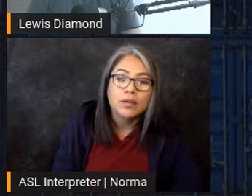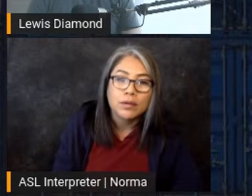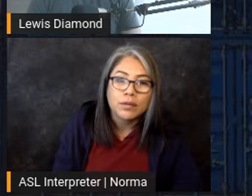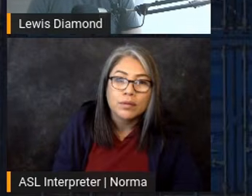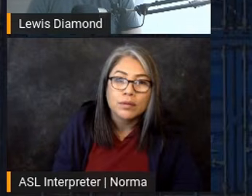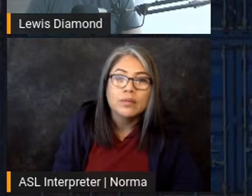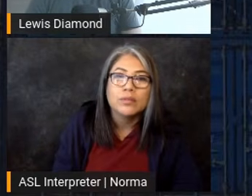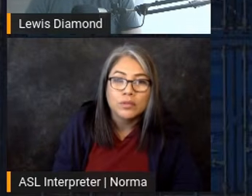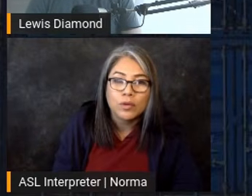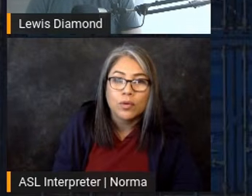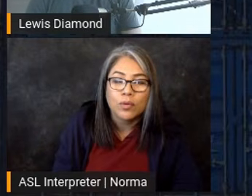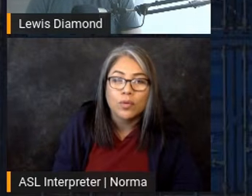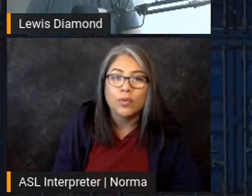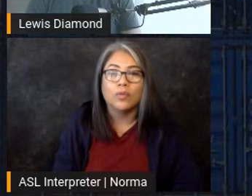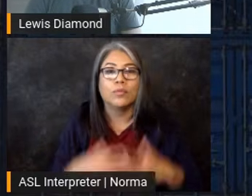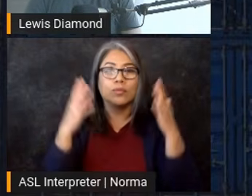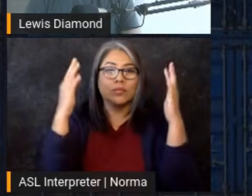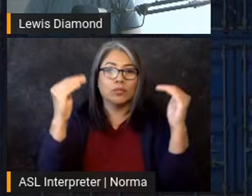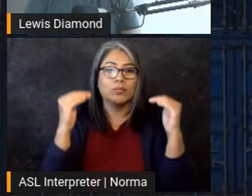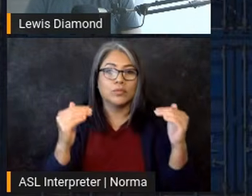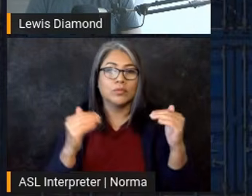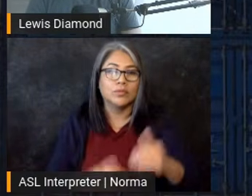All right, so the next